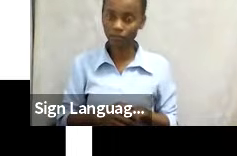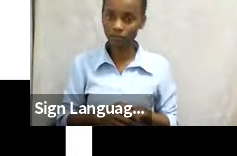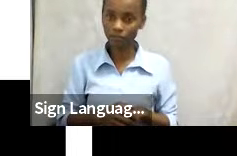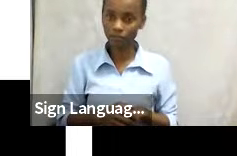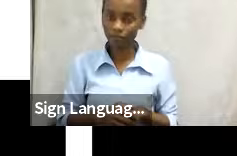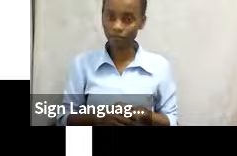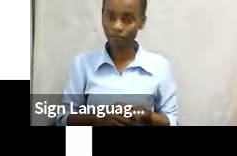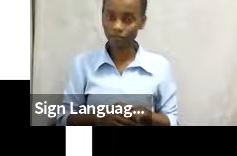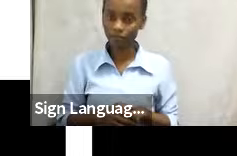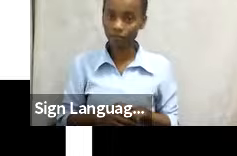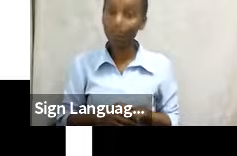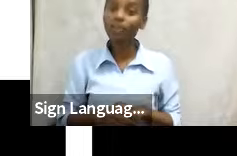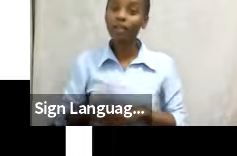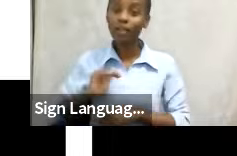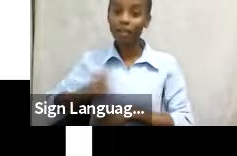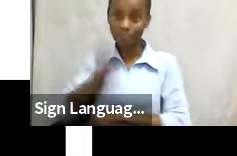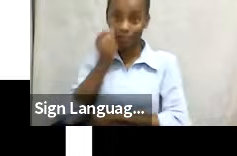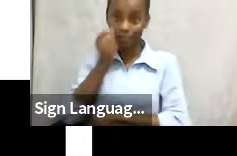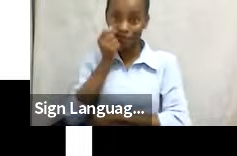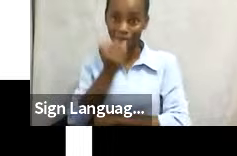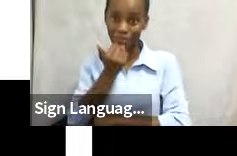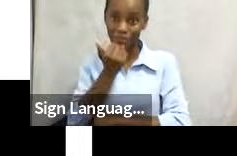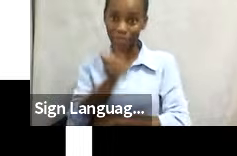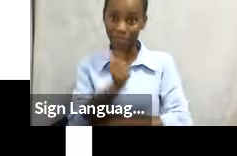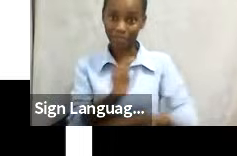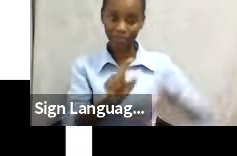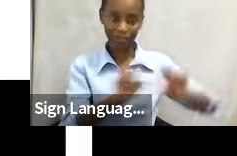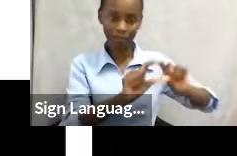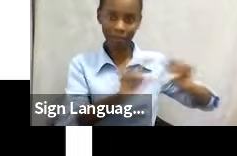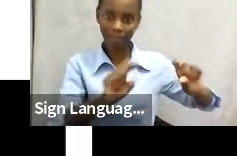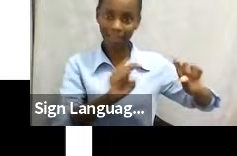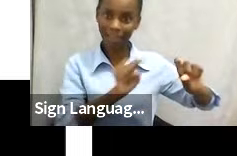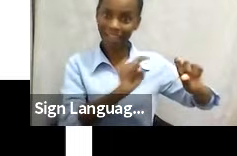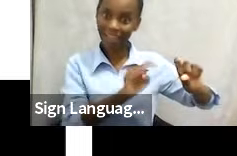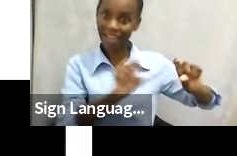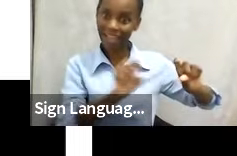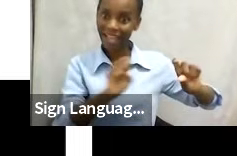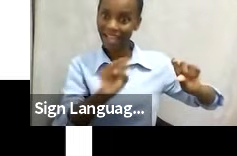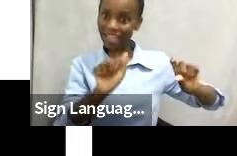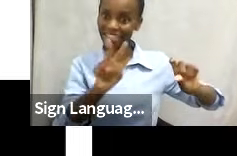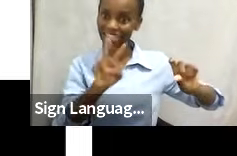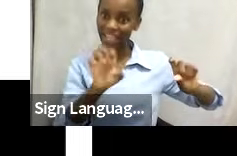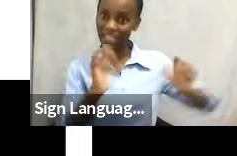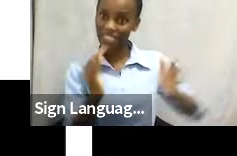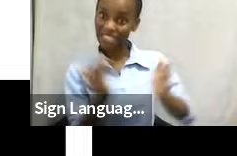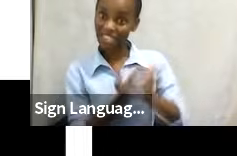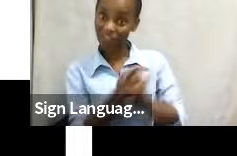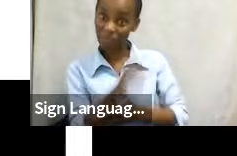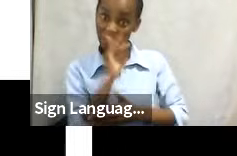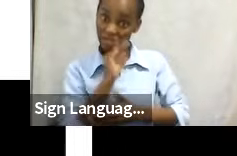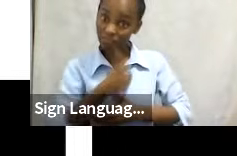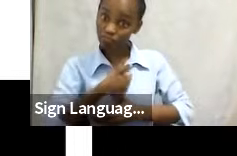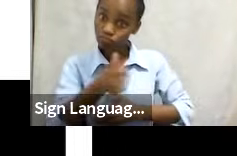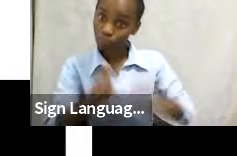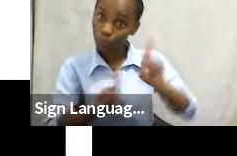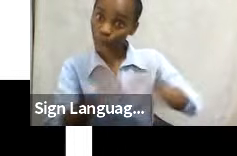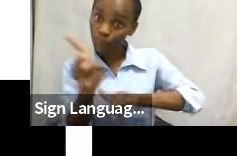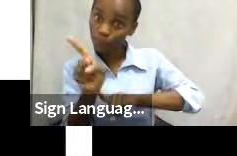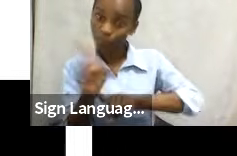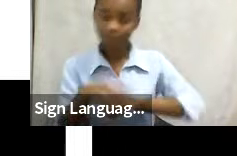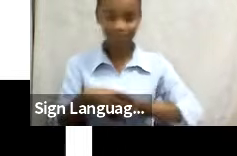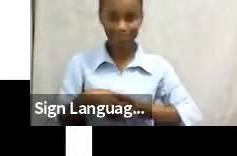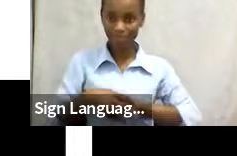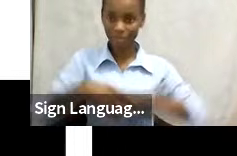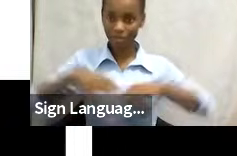if you click Save, your return is not then submitted to us. You need to actually click the Submit button to ensure that your